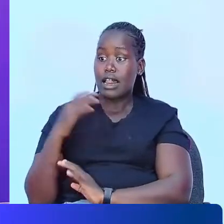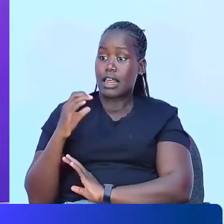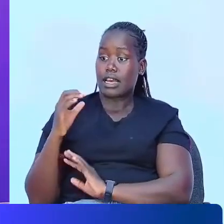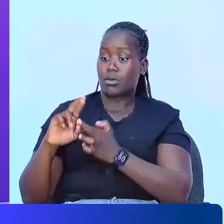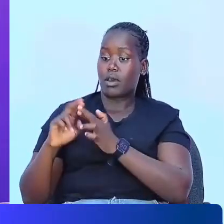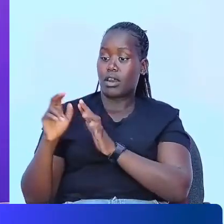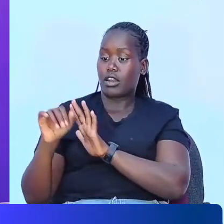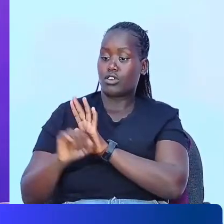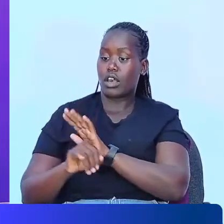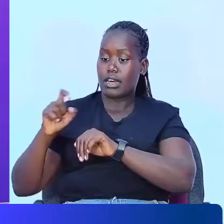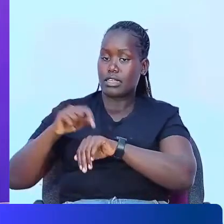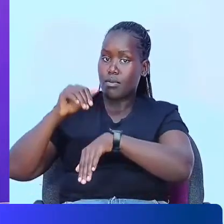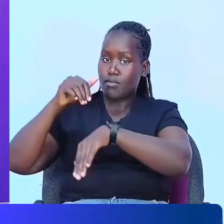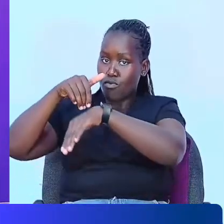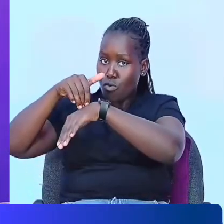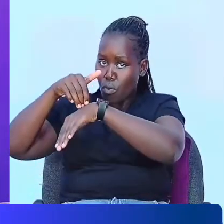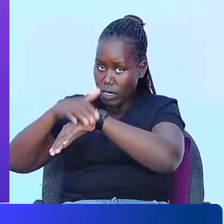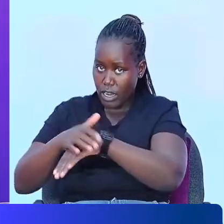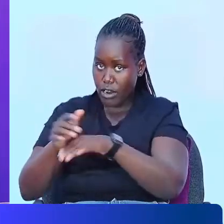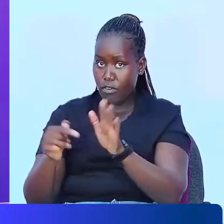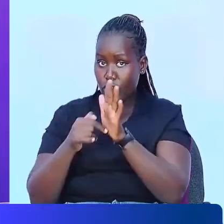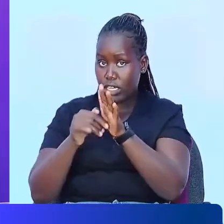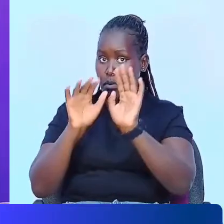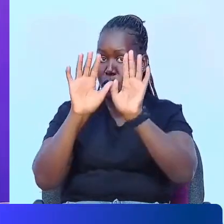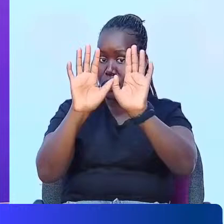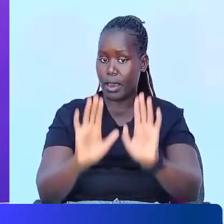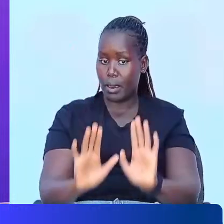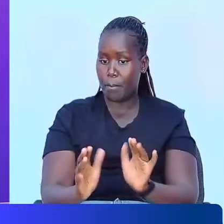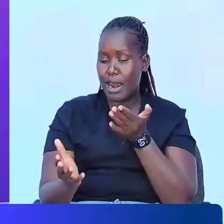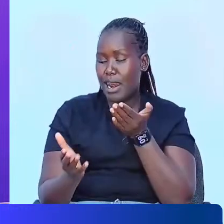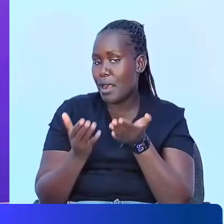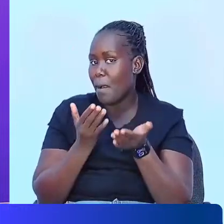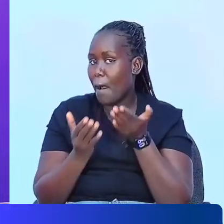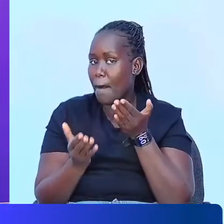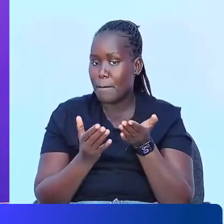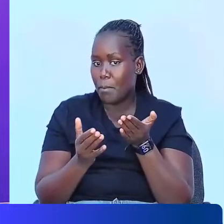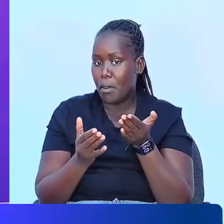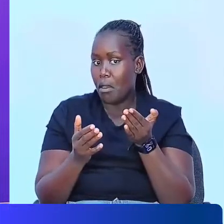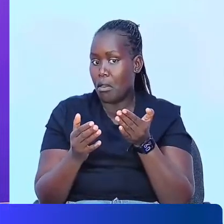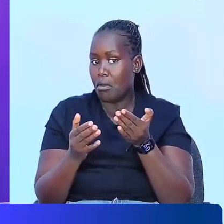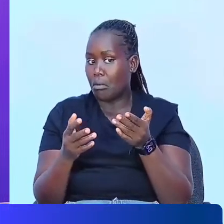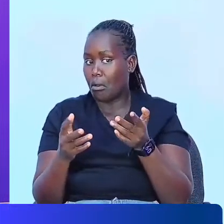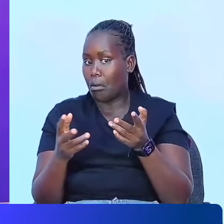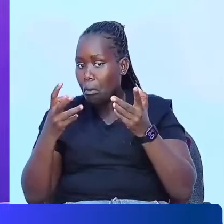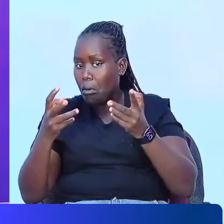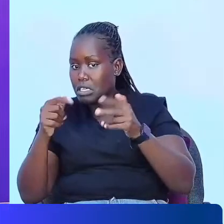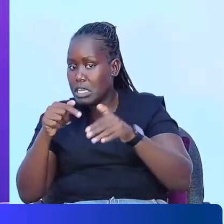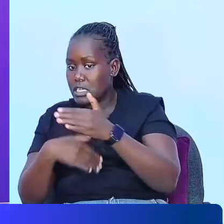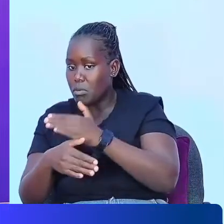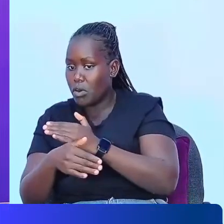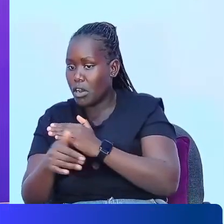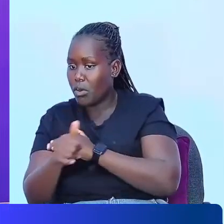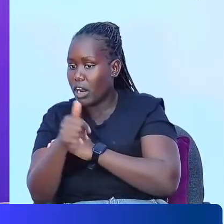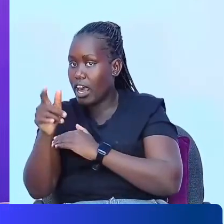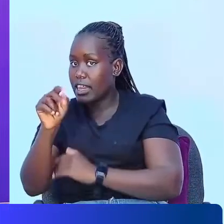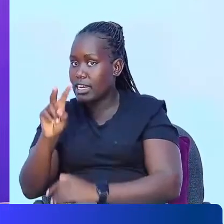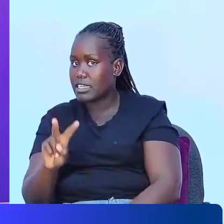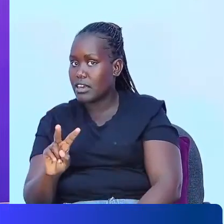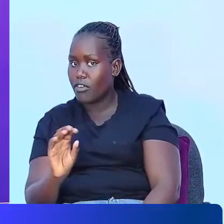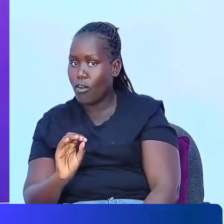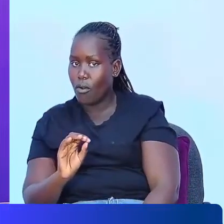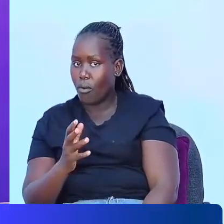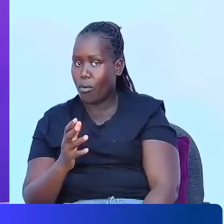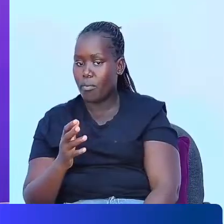When we send out, for example, this campaign, maybe you have not tuned in this morning or on another TV station that was